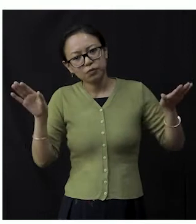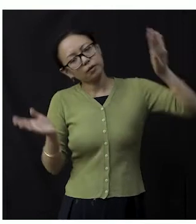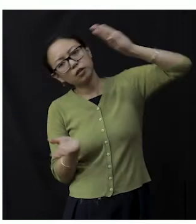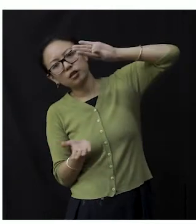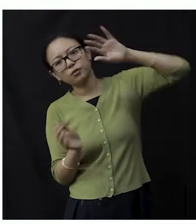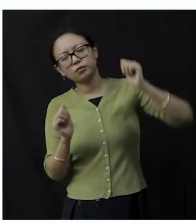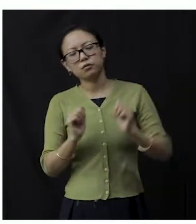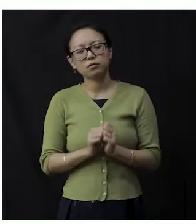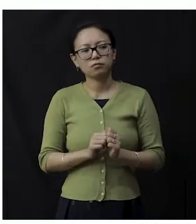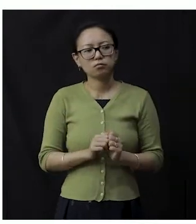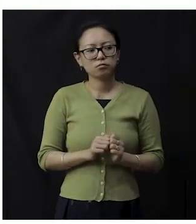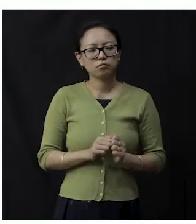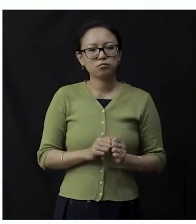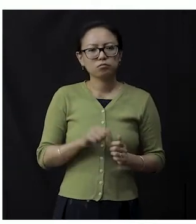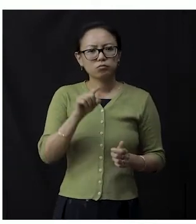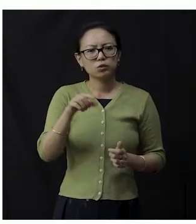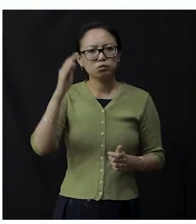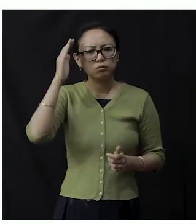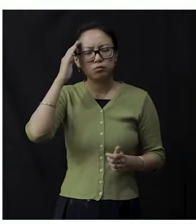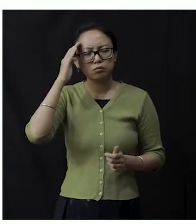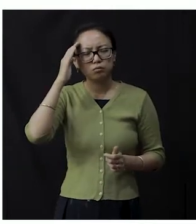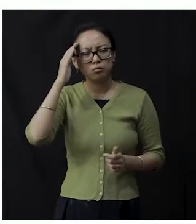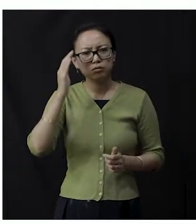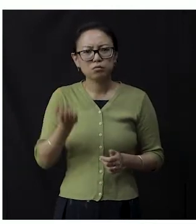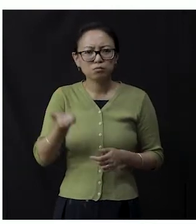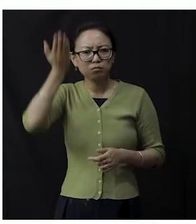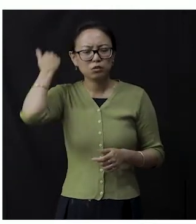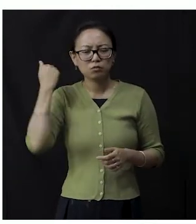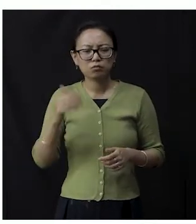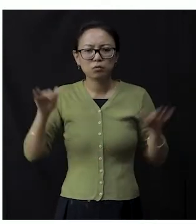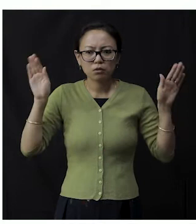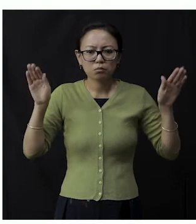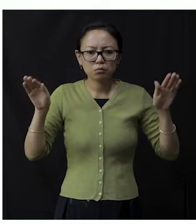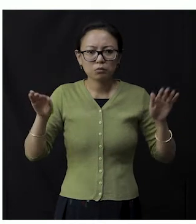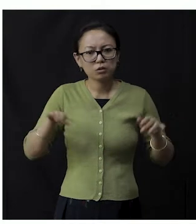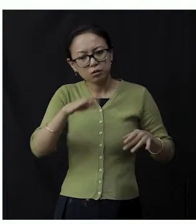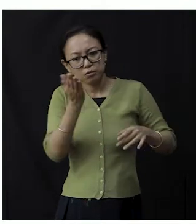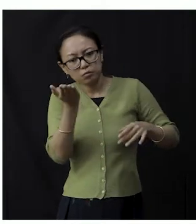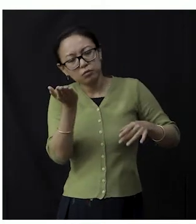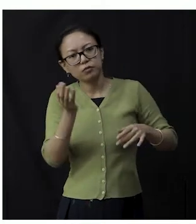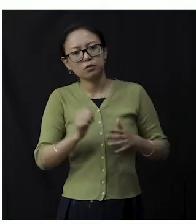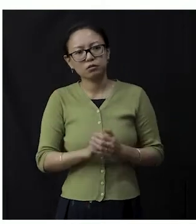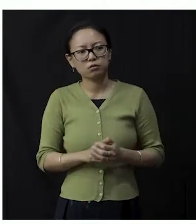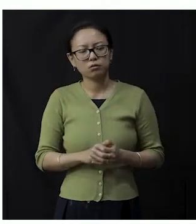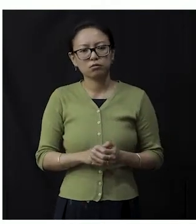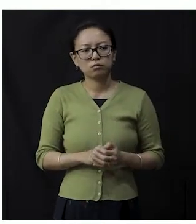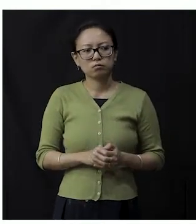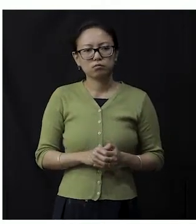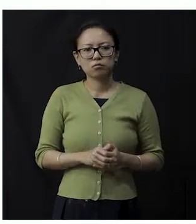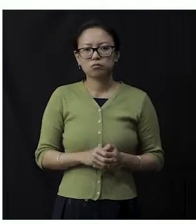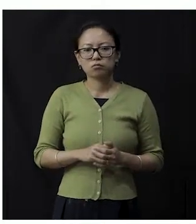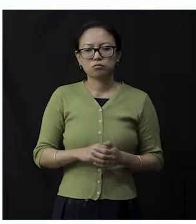heard that sloths are the one who are upside down. But here, even bats. But here, it's